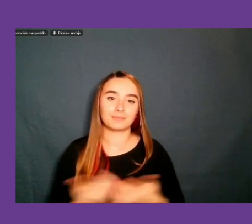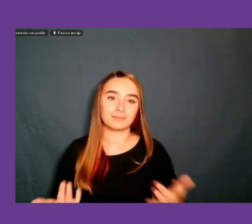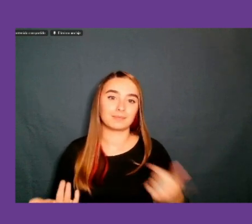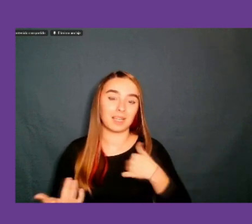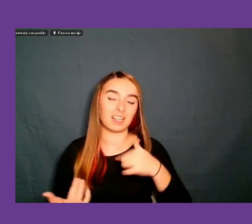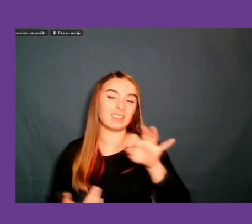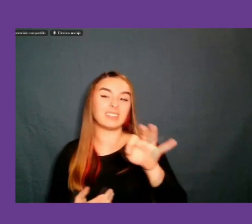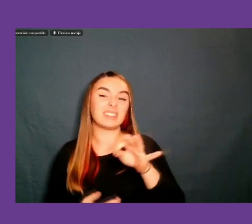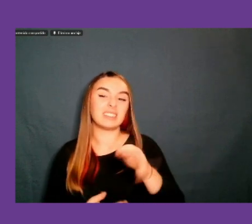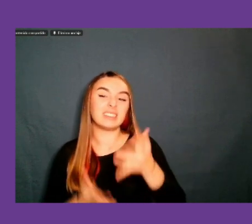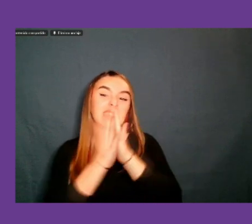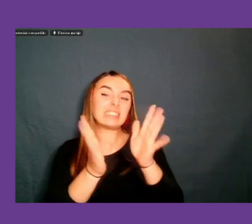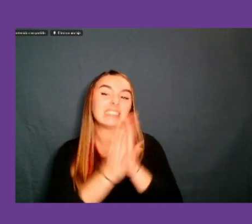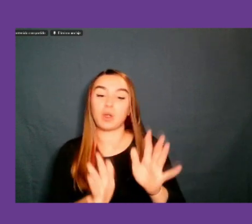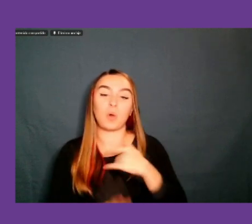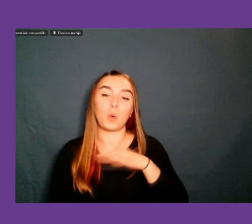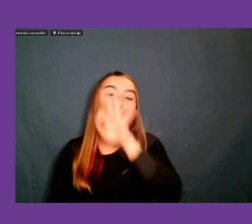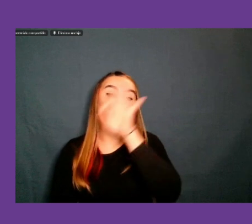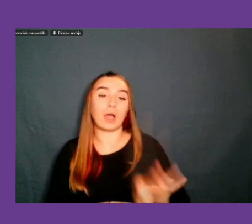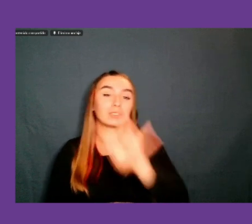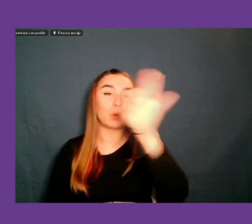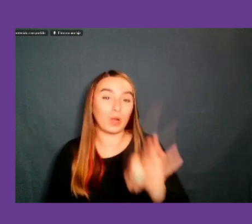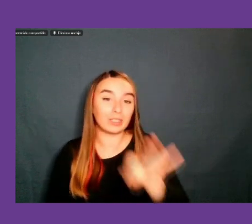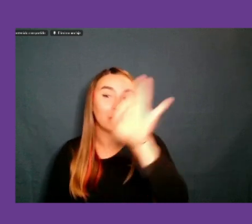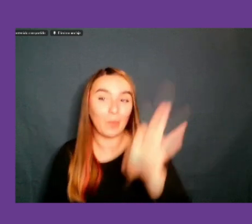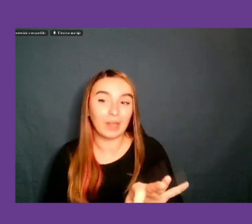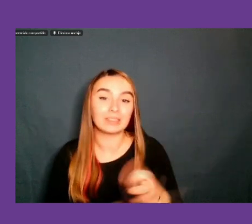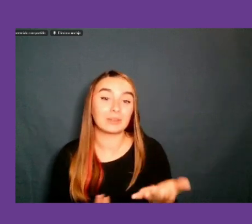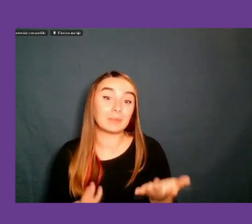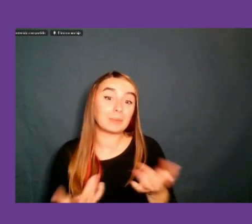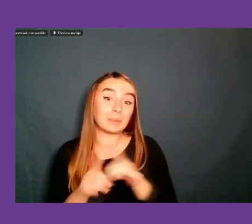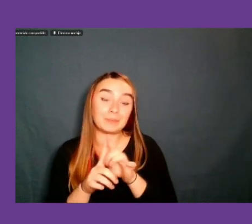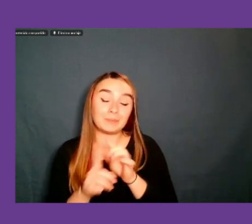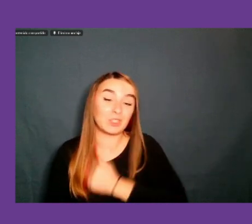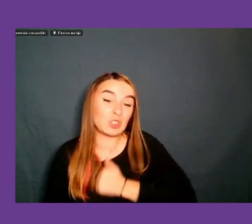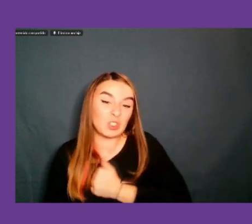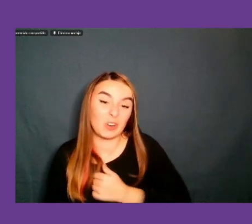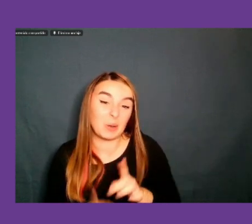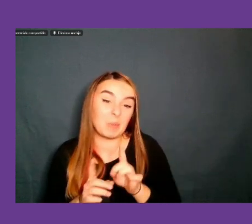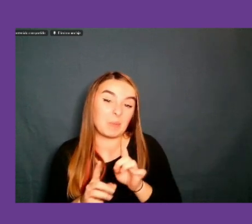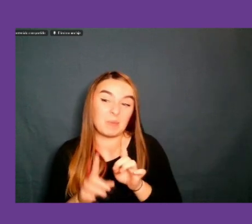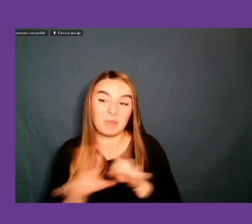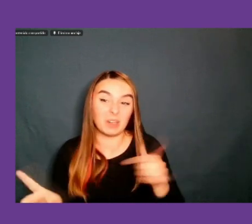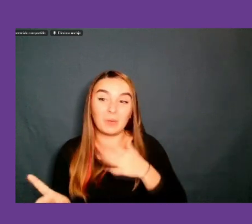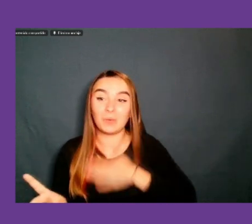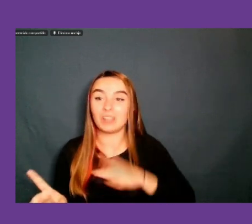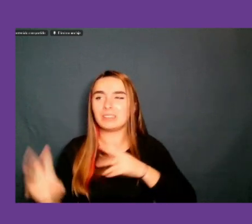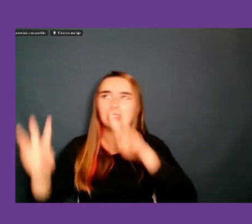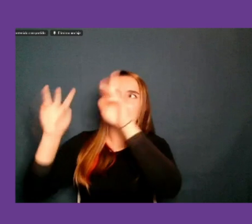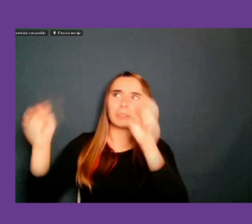that. This is more question, and we are trying to define the whole subject.